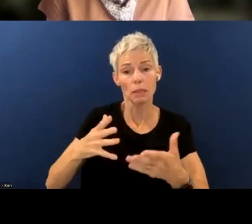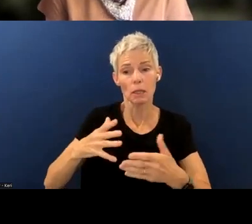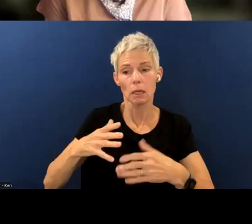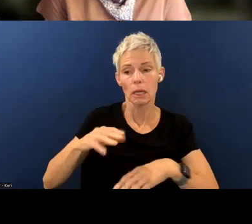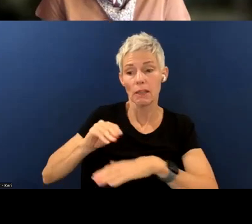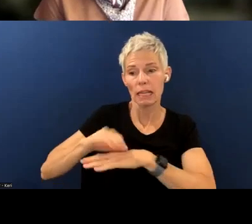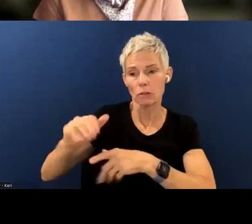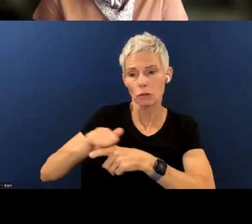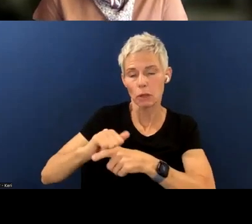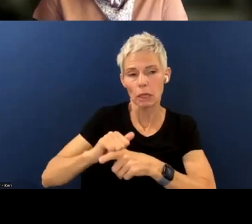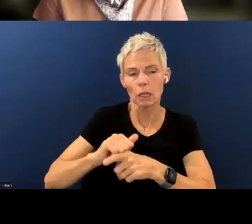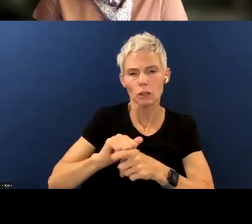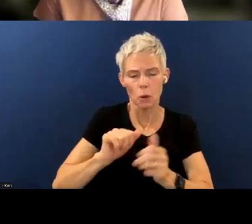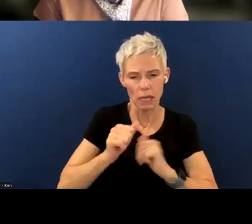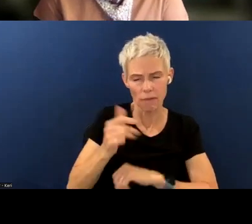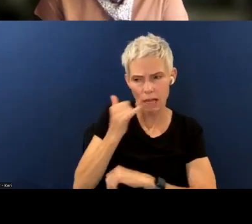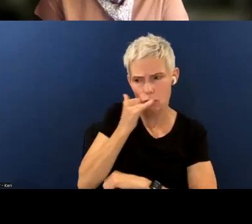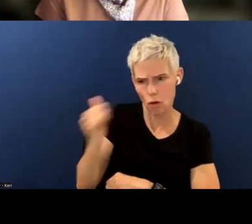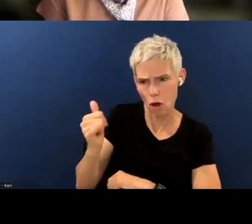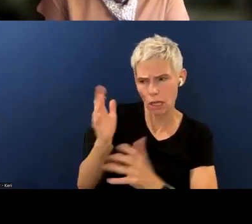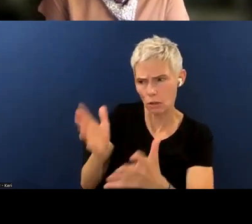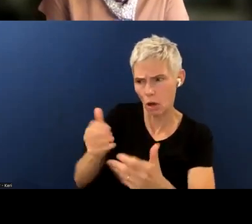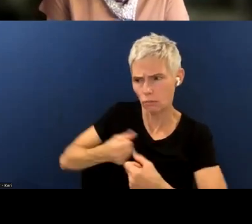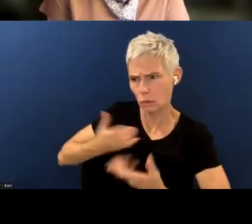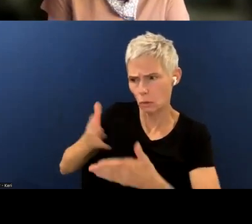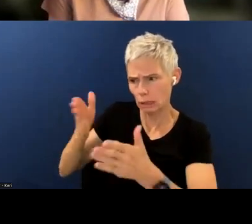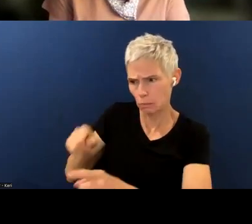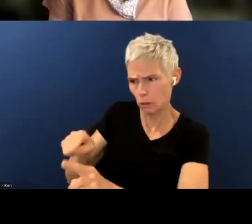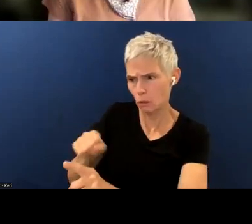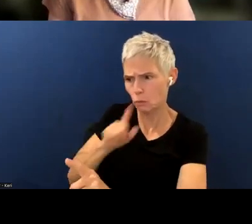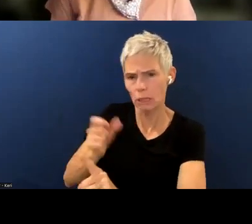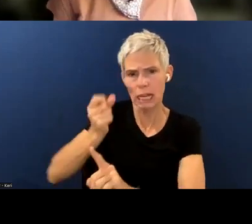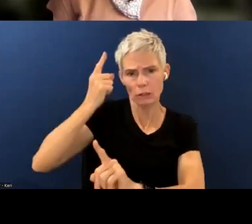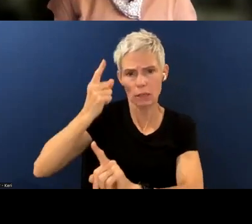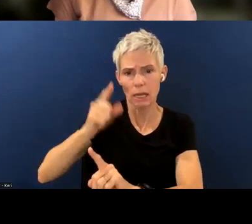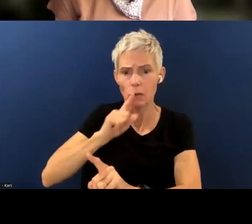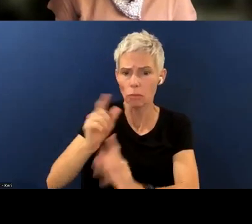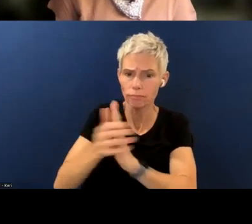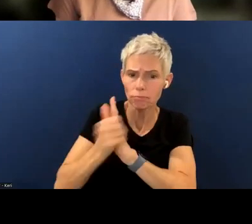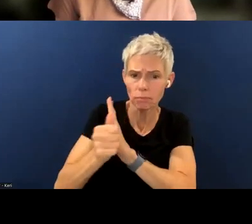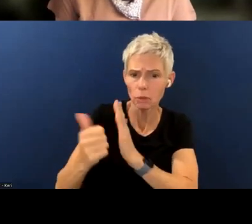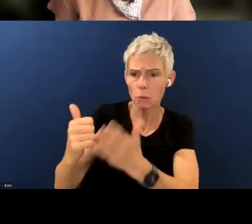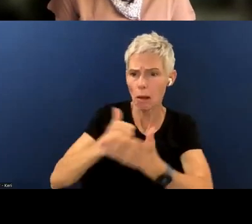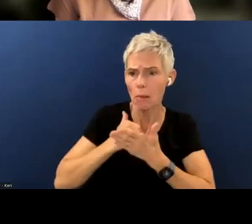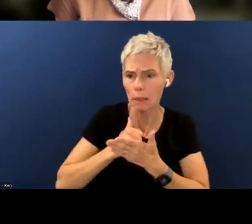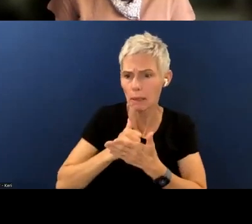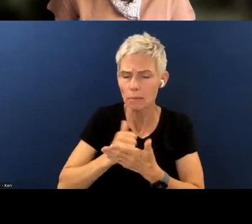to talk to somebody who can really understand me, but also is able and competent to help? Next slide, please.